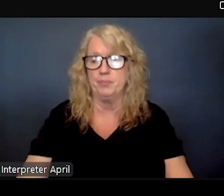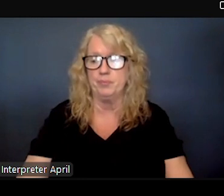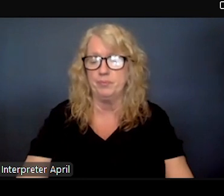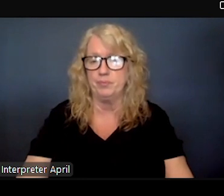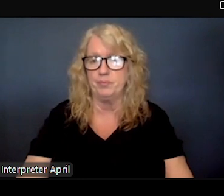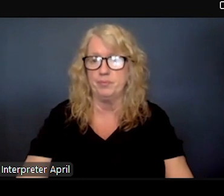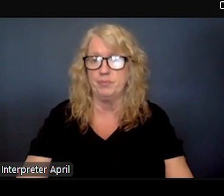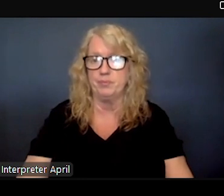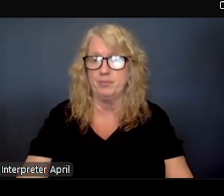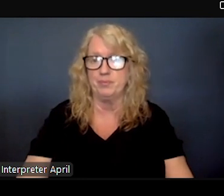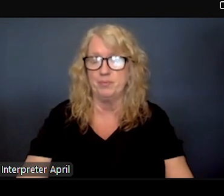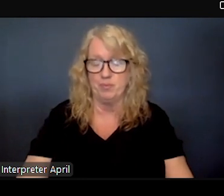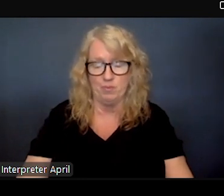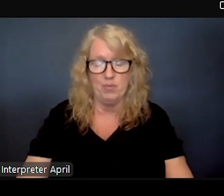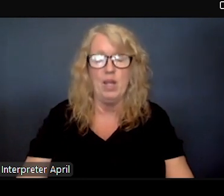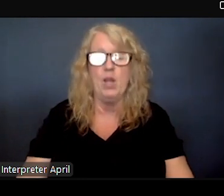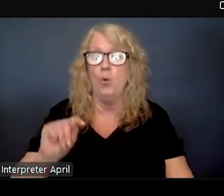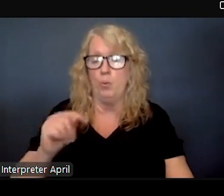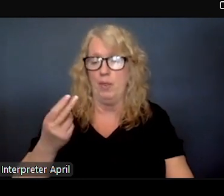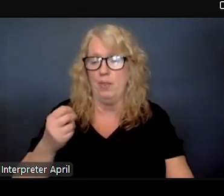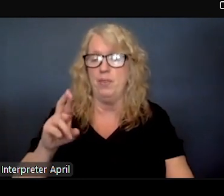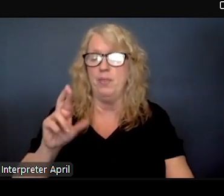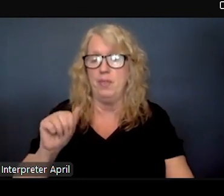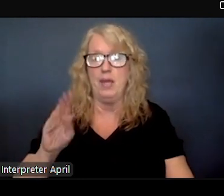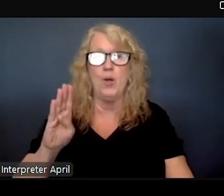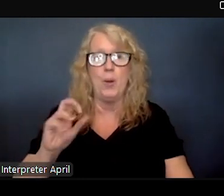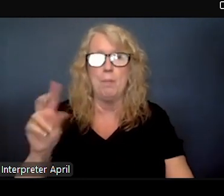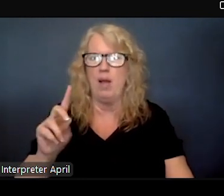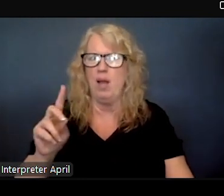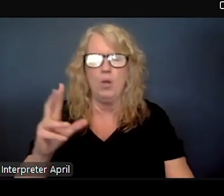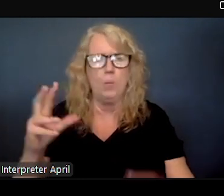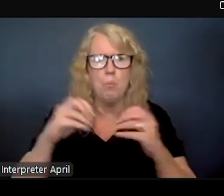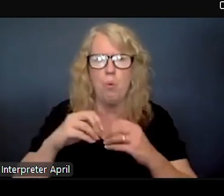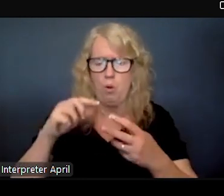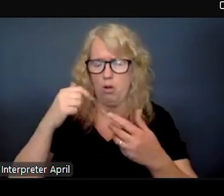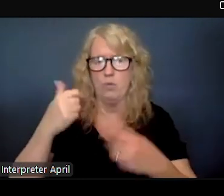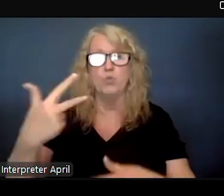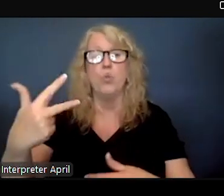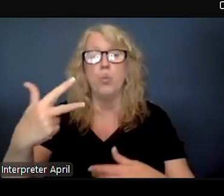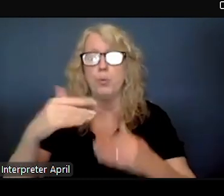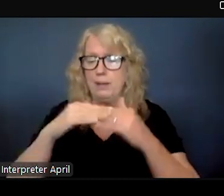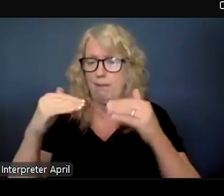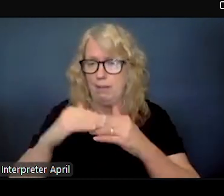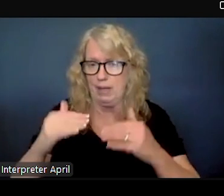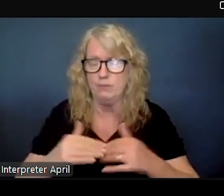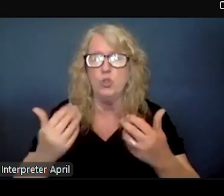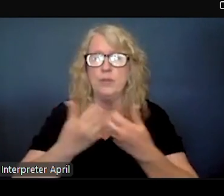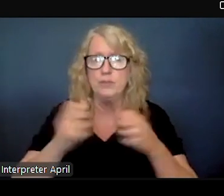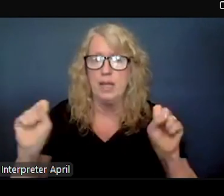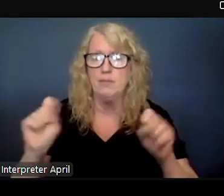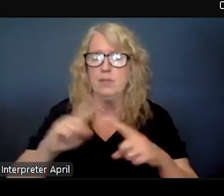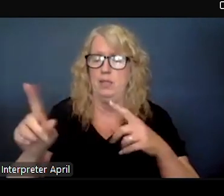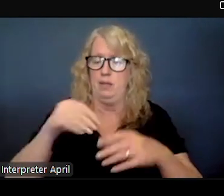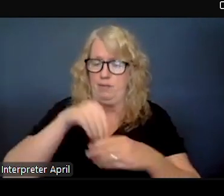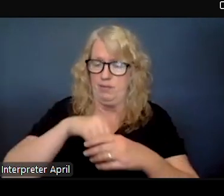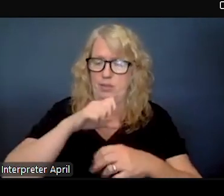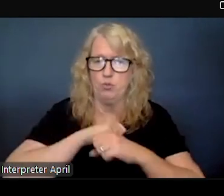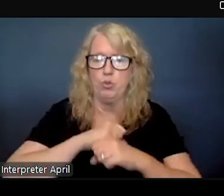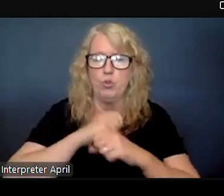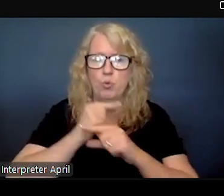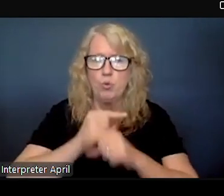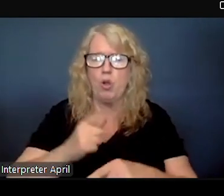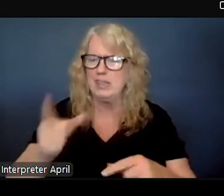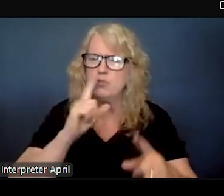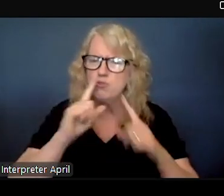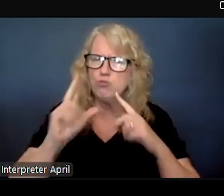but with Therabot, it's much more robust. There are 3 layers of a safety net, internal guardrails. Can you talk